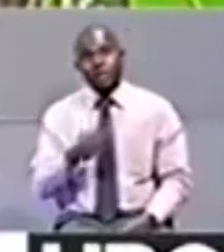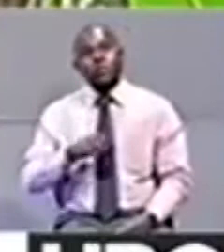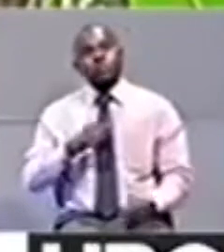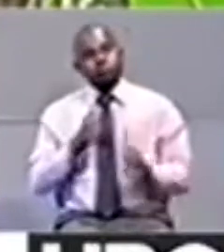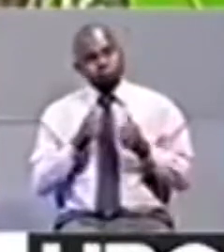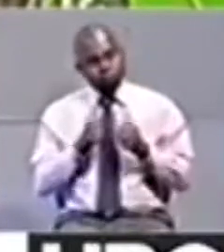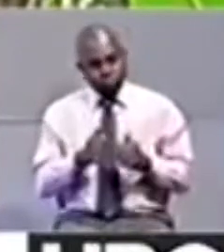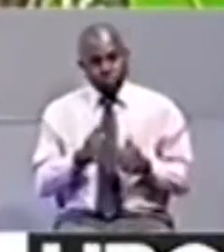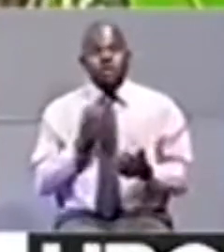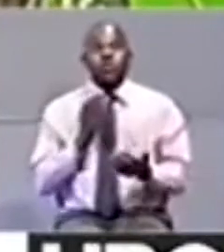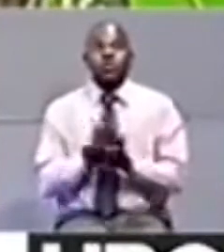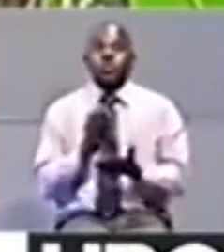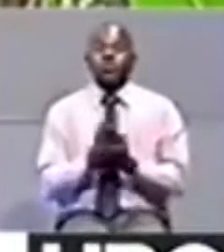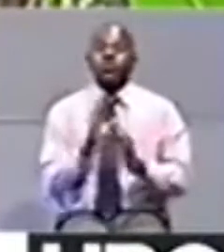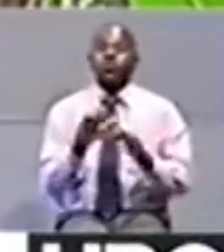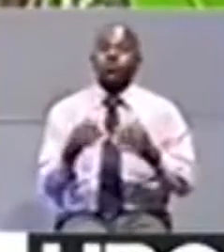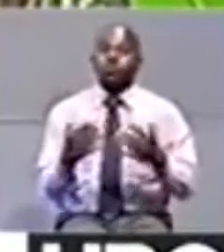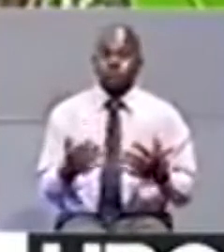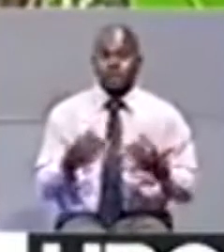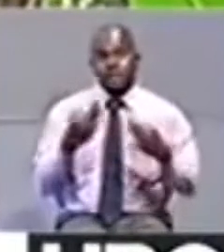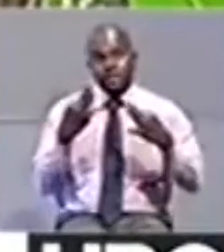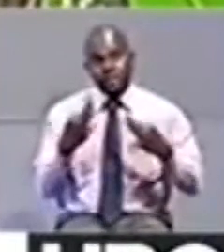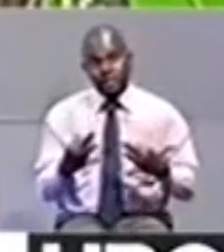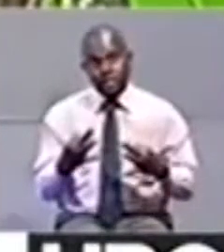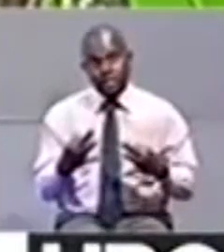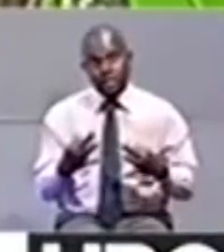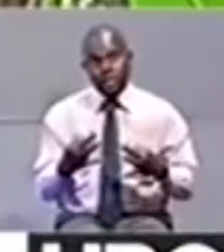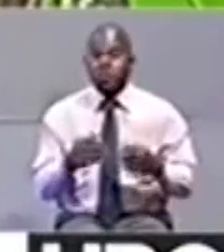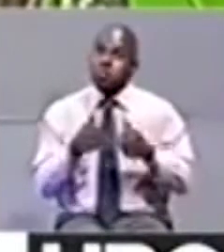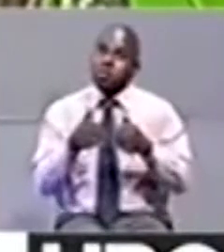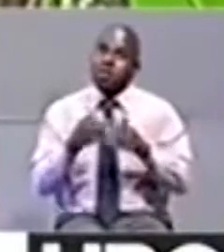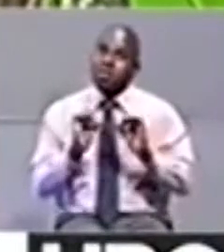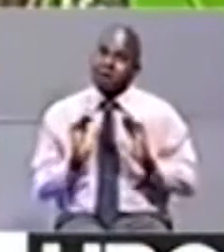and sure whether things don't run well,